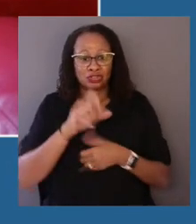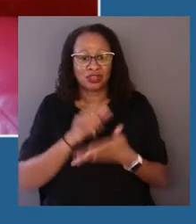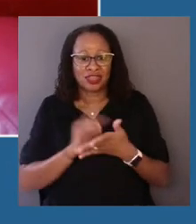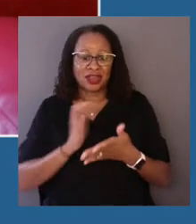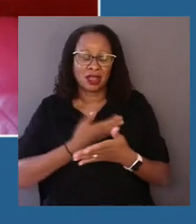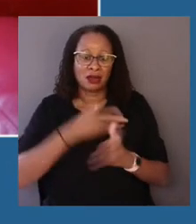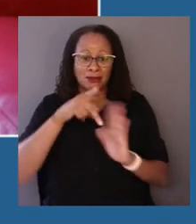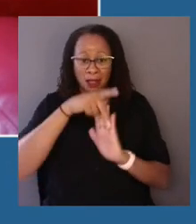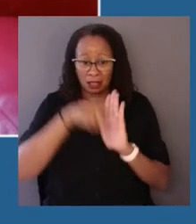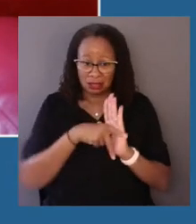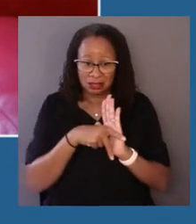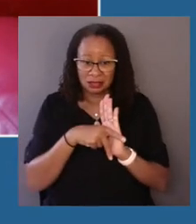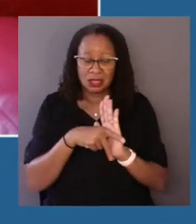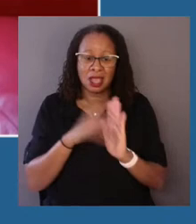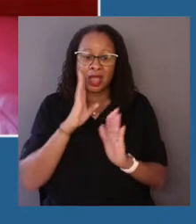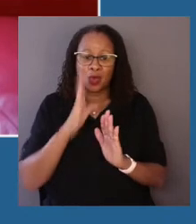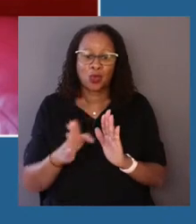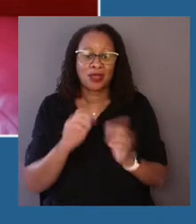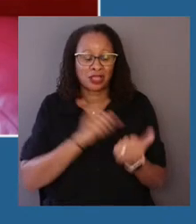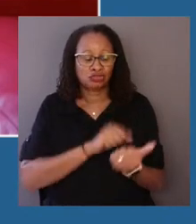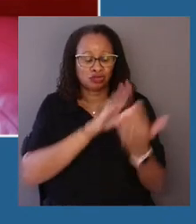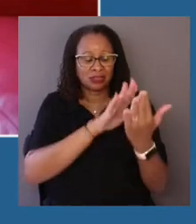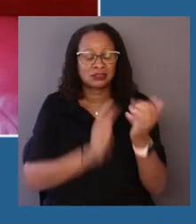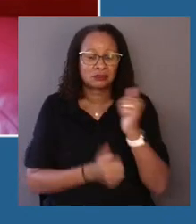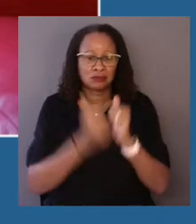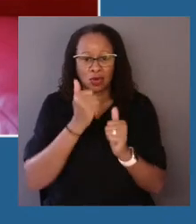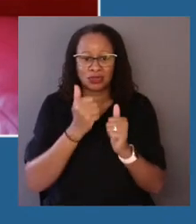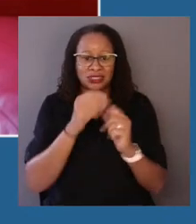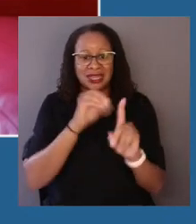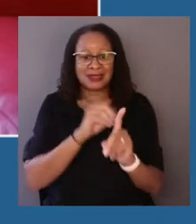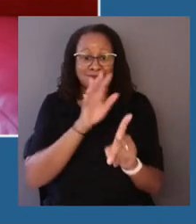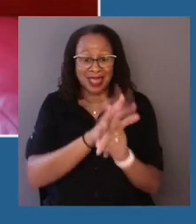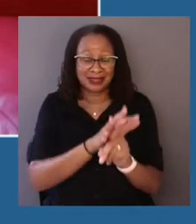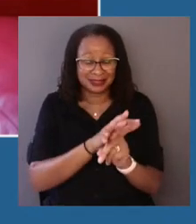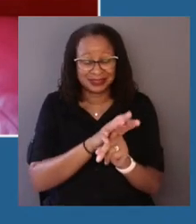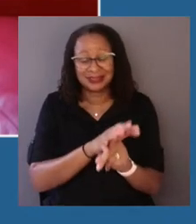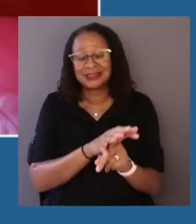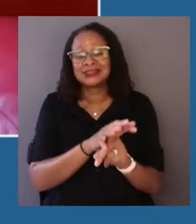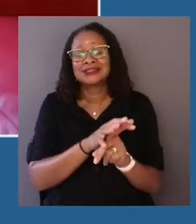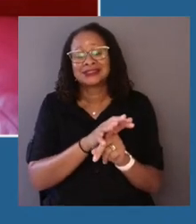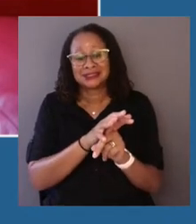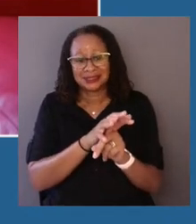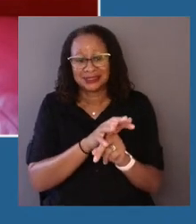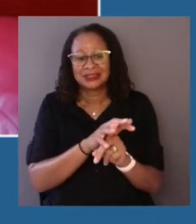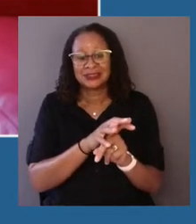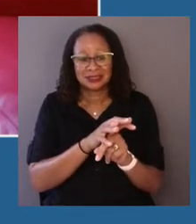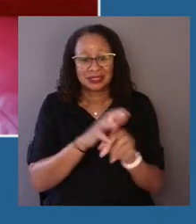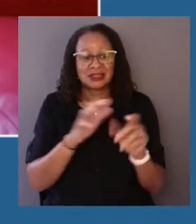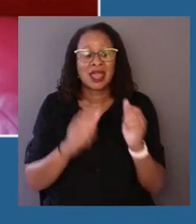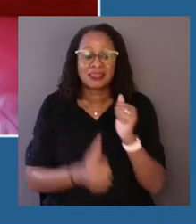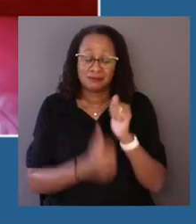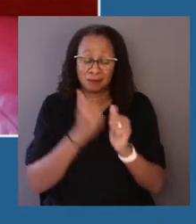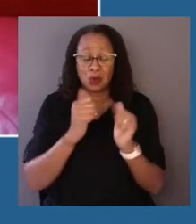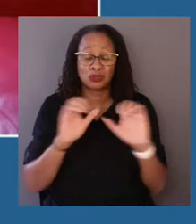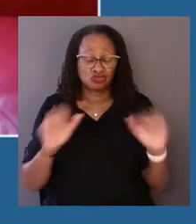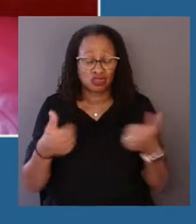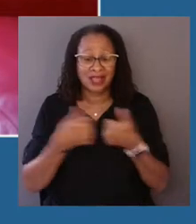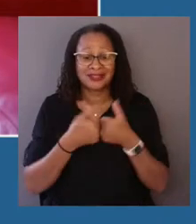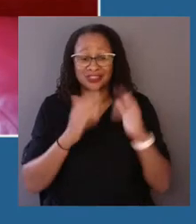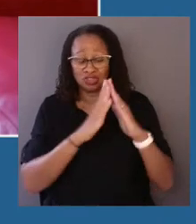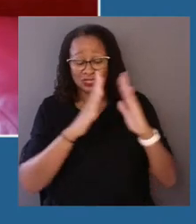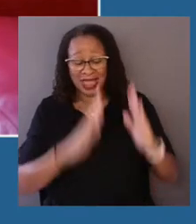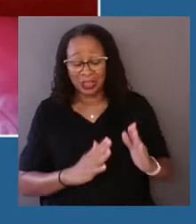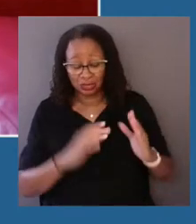policies will address the most impacted and the most challenged households in this